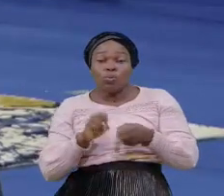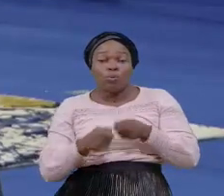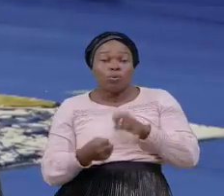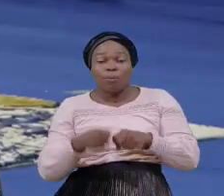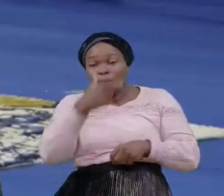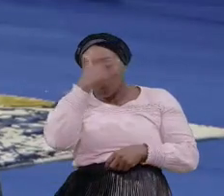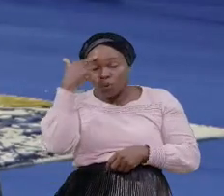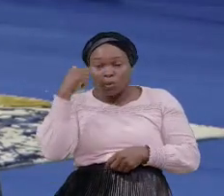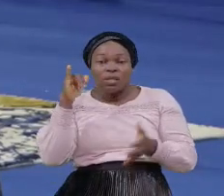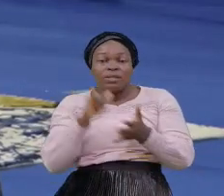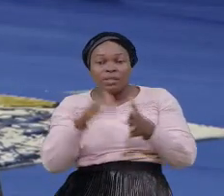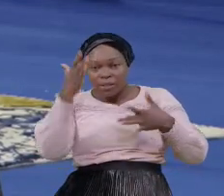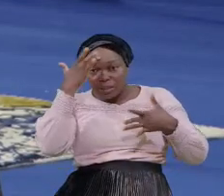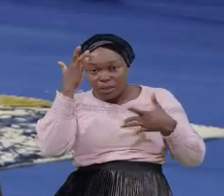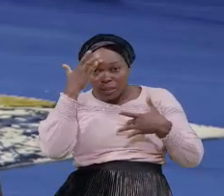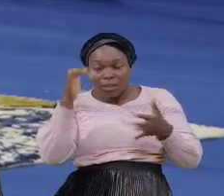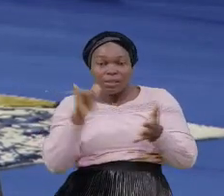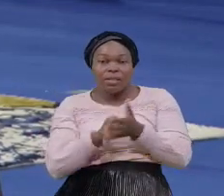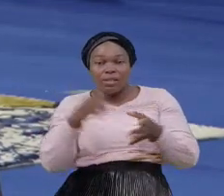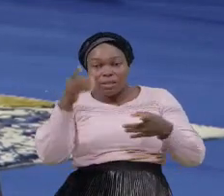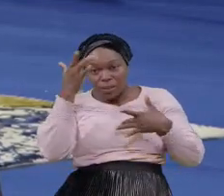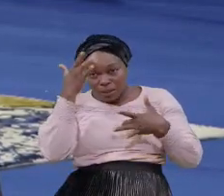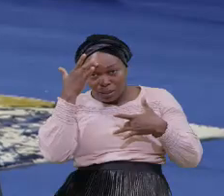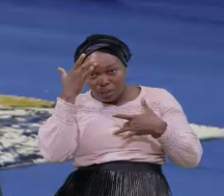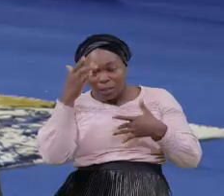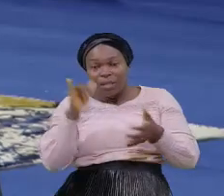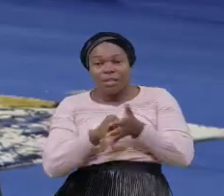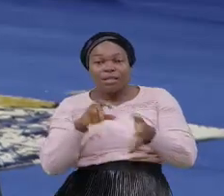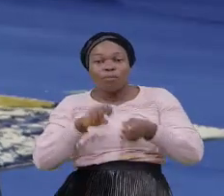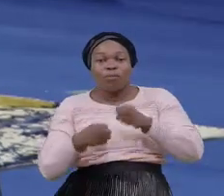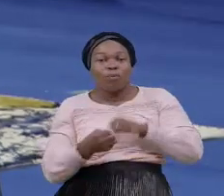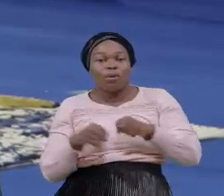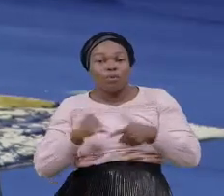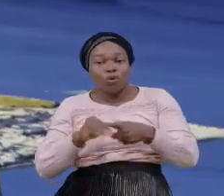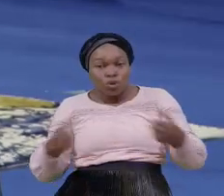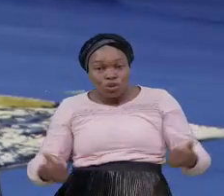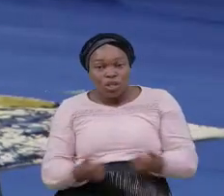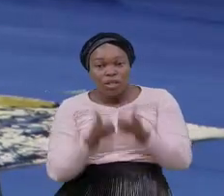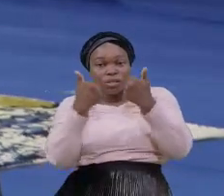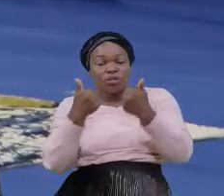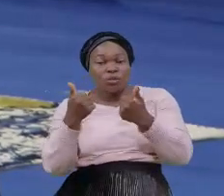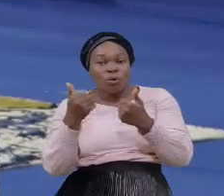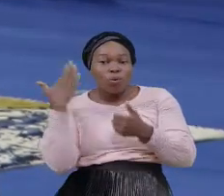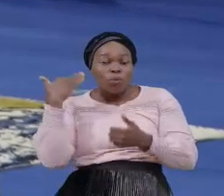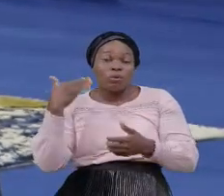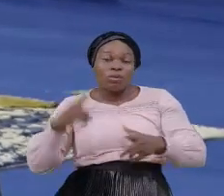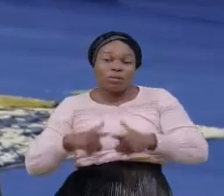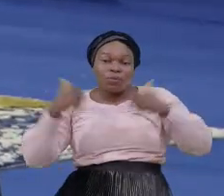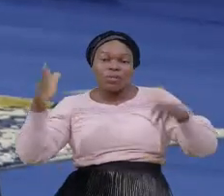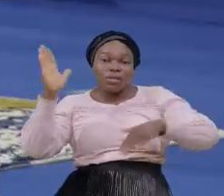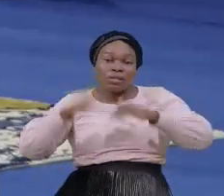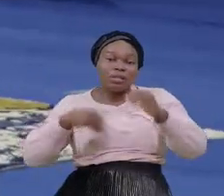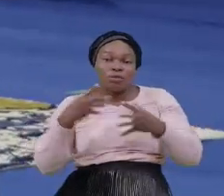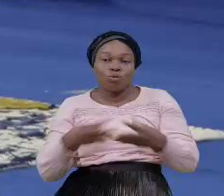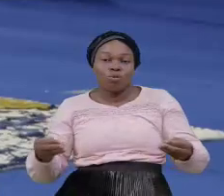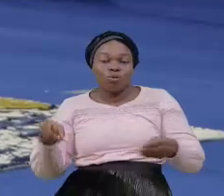or disease, that problem or challenge was greater than the solution you are trying to find. You can